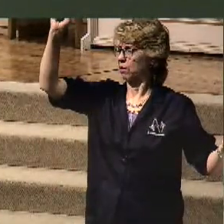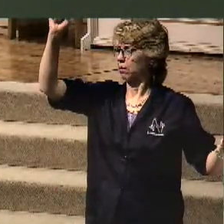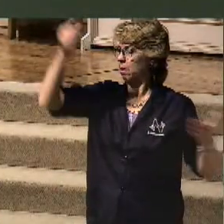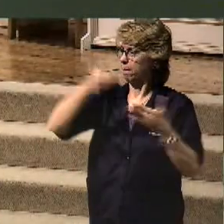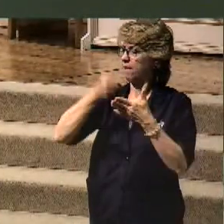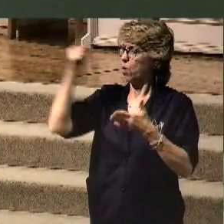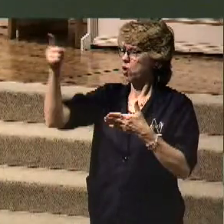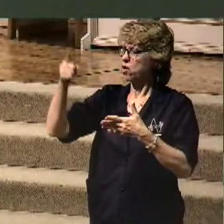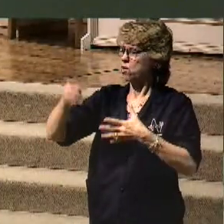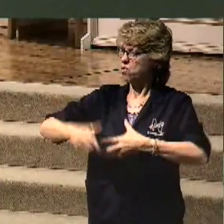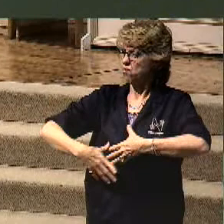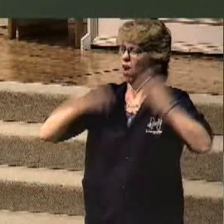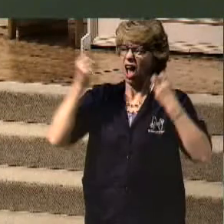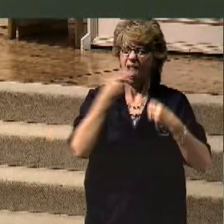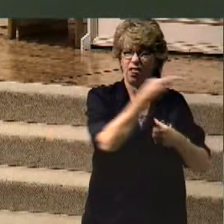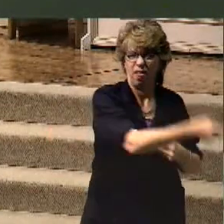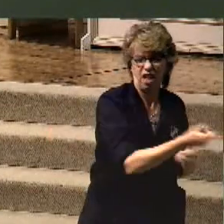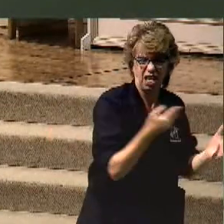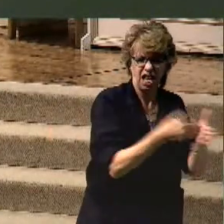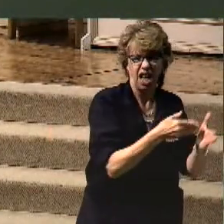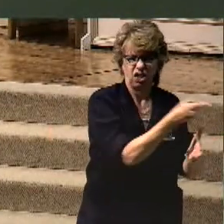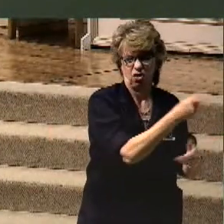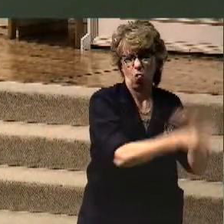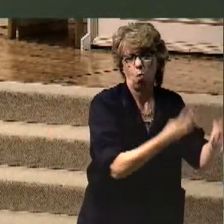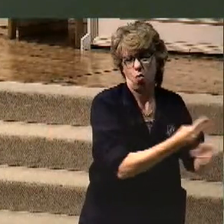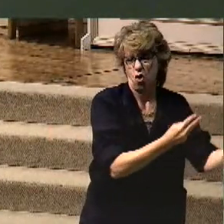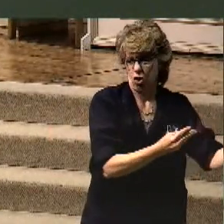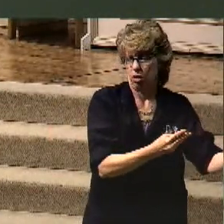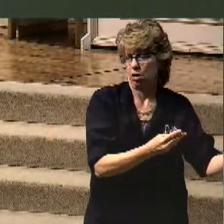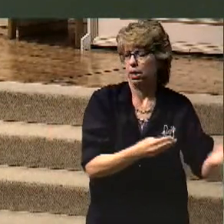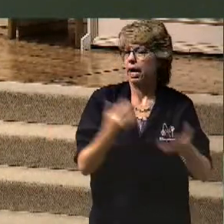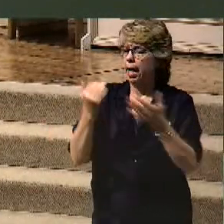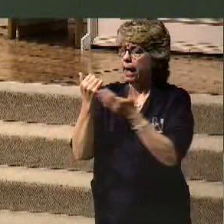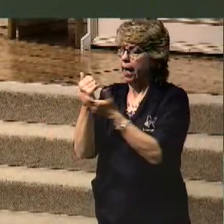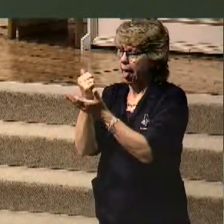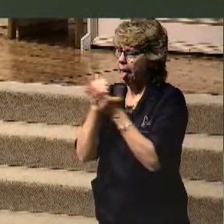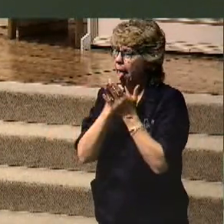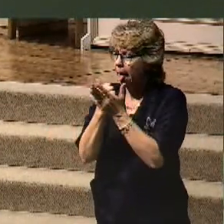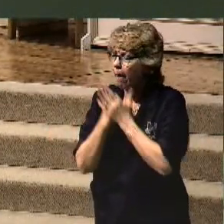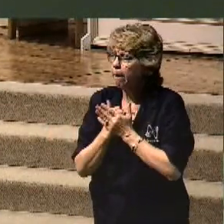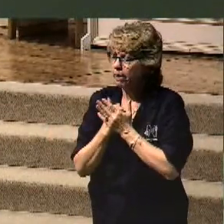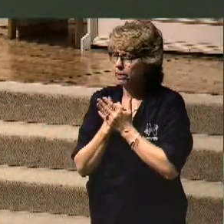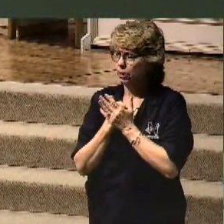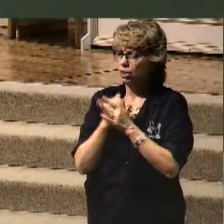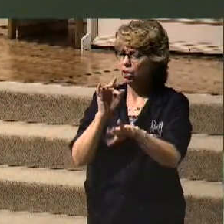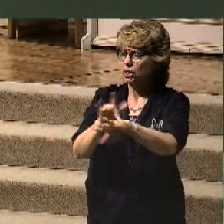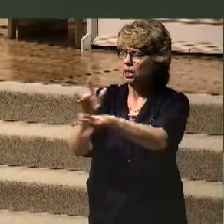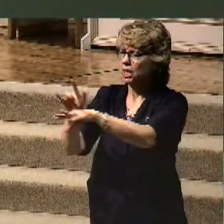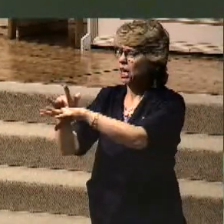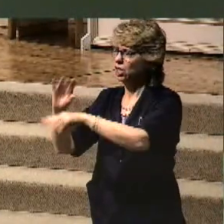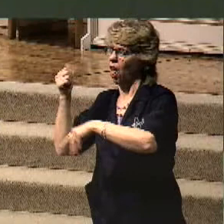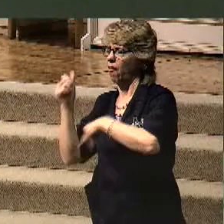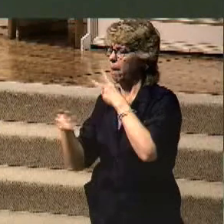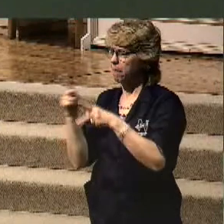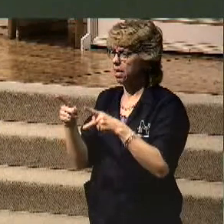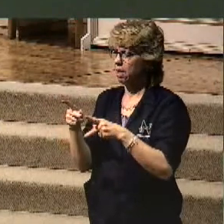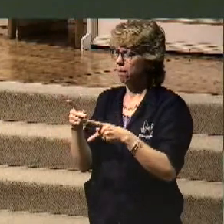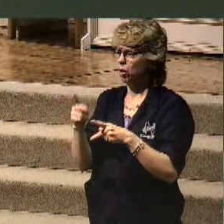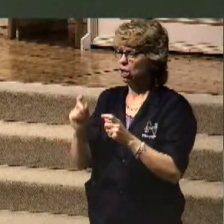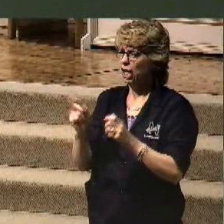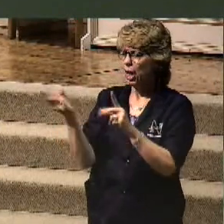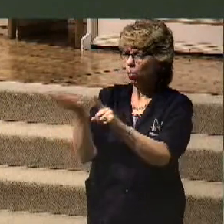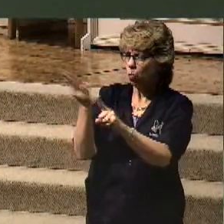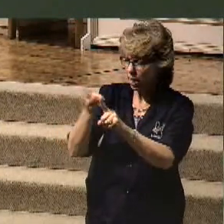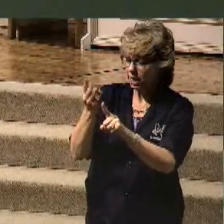Thank you, Lord. Now help us to reach out to others that do not have that confidence. Lord, may we ask